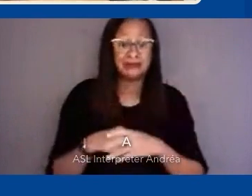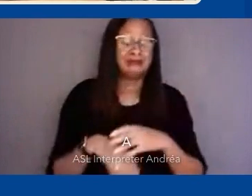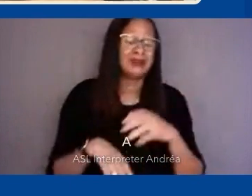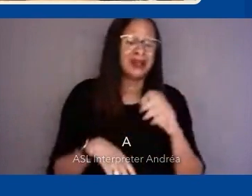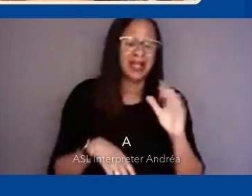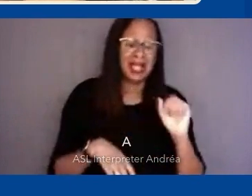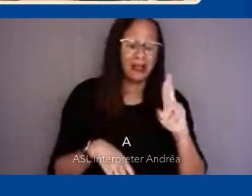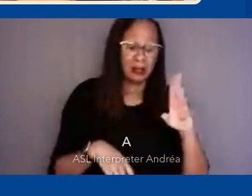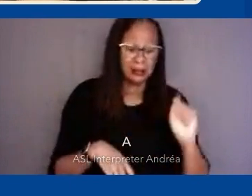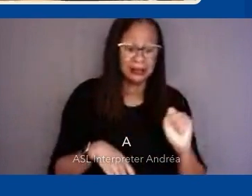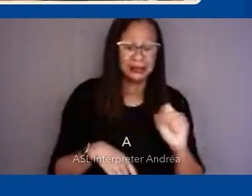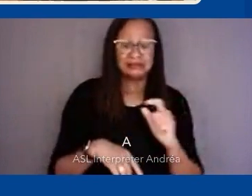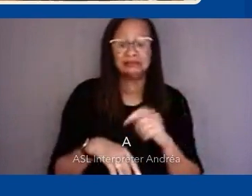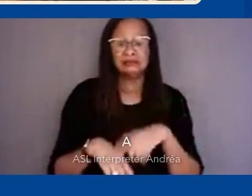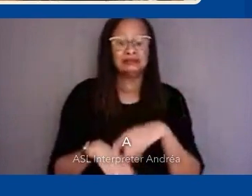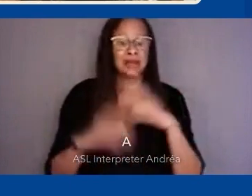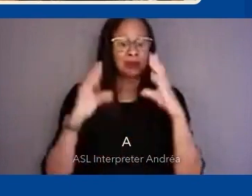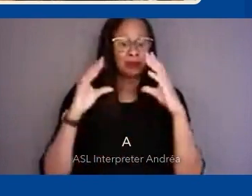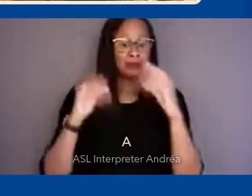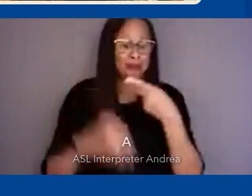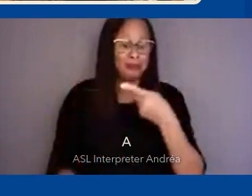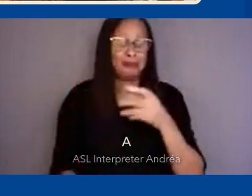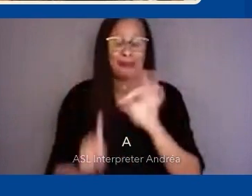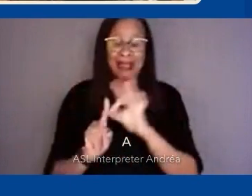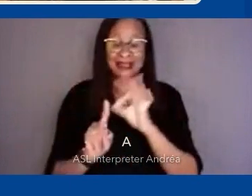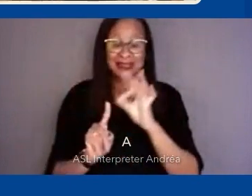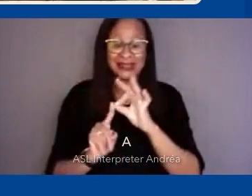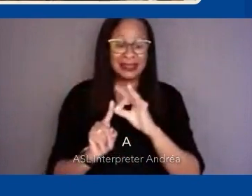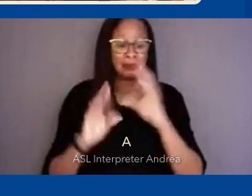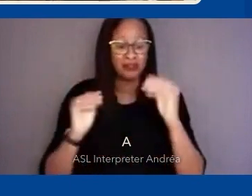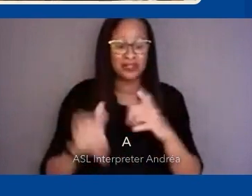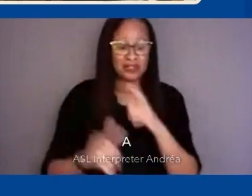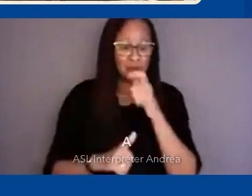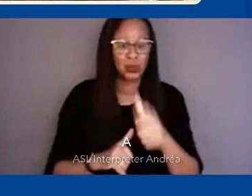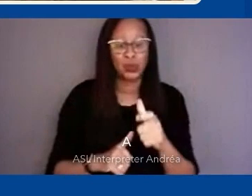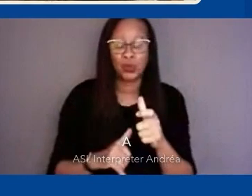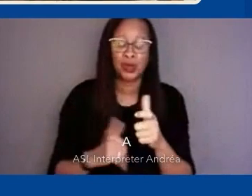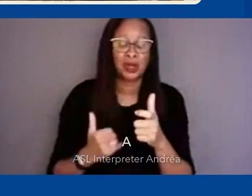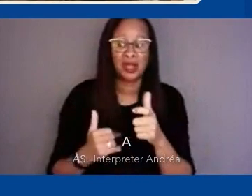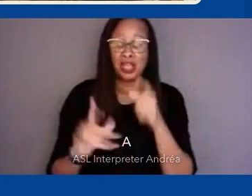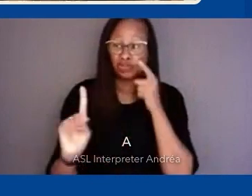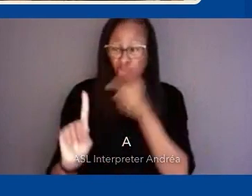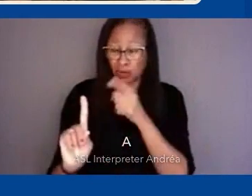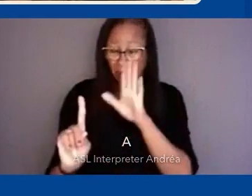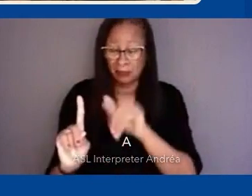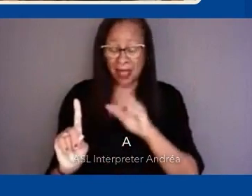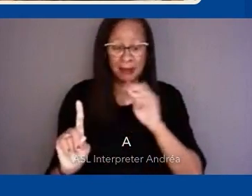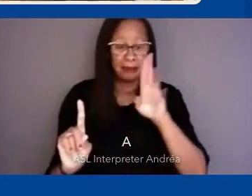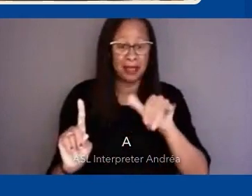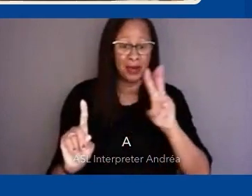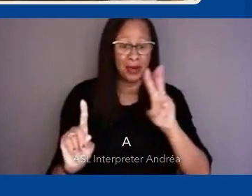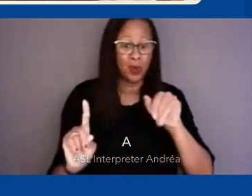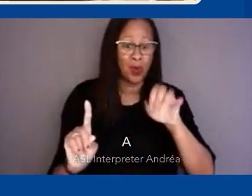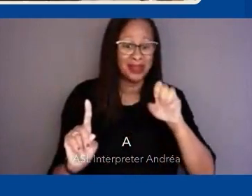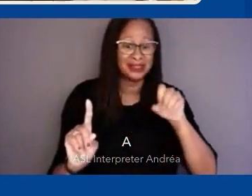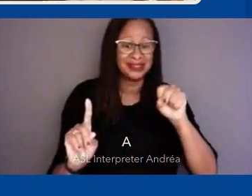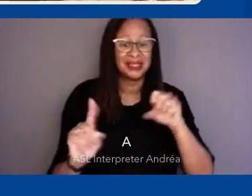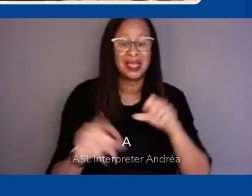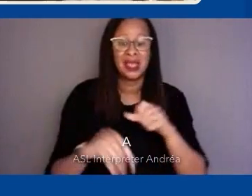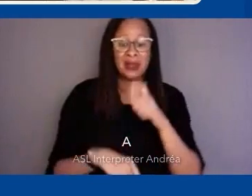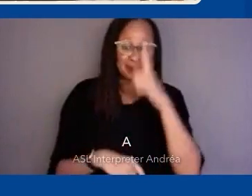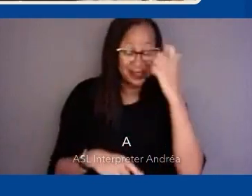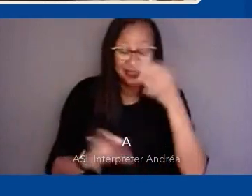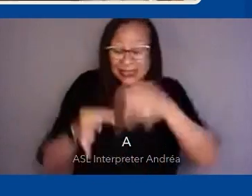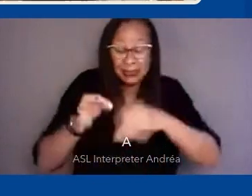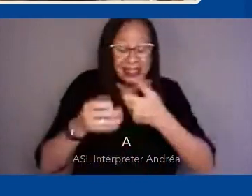who were targeted by people like Barry Weiss simply because they're Palestinian or they support